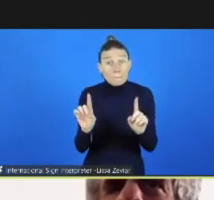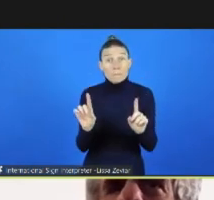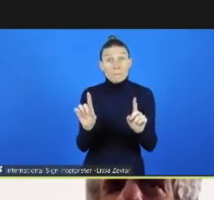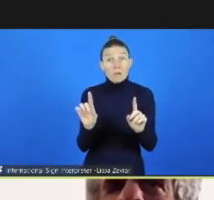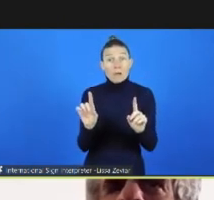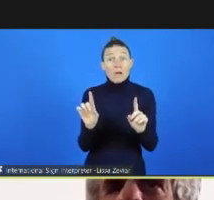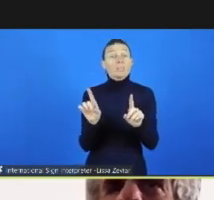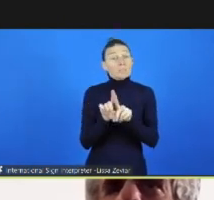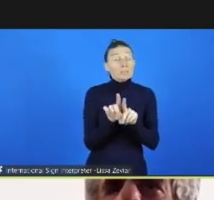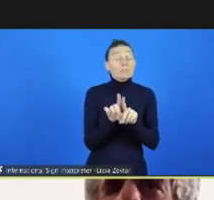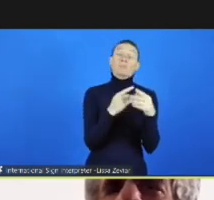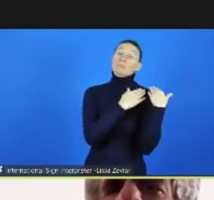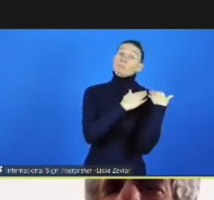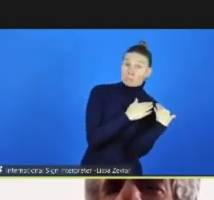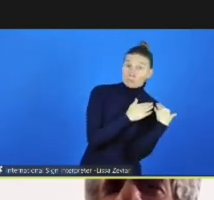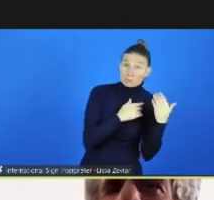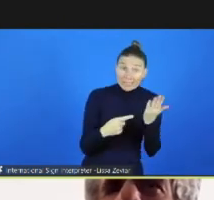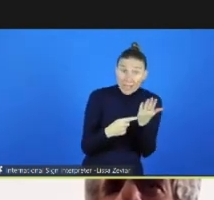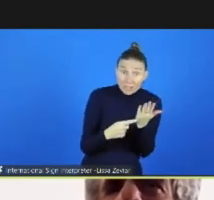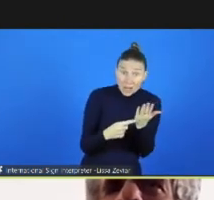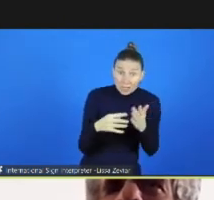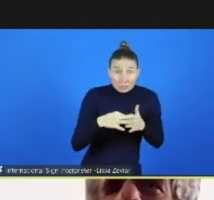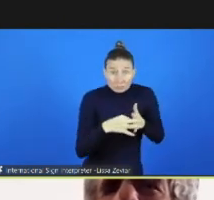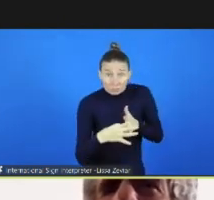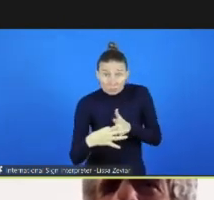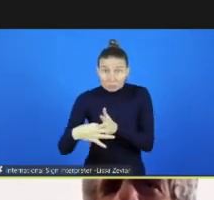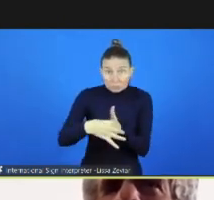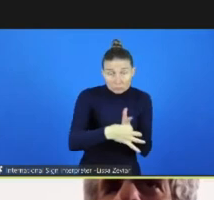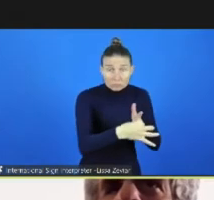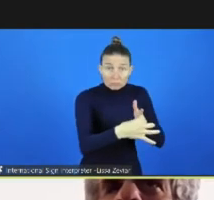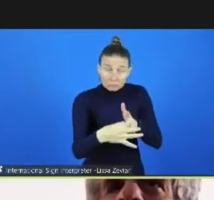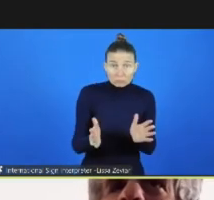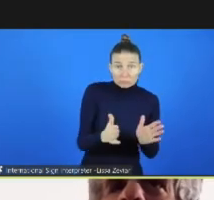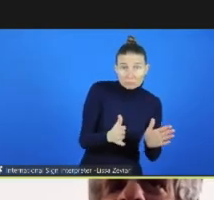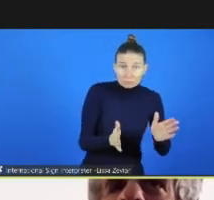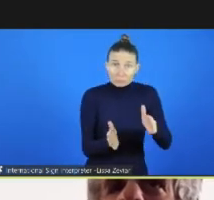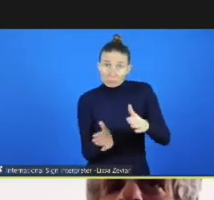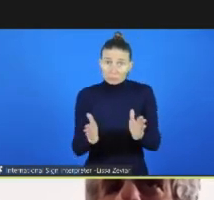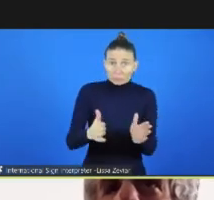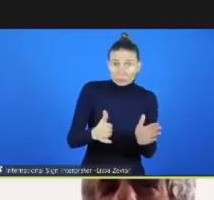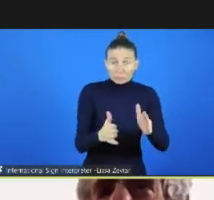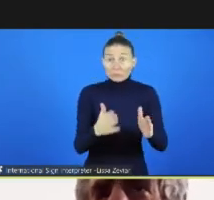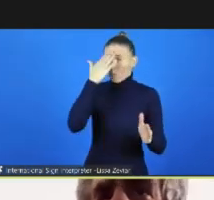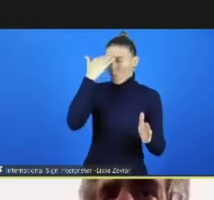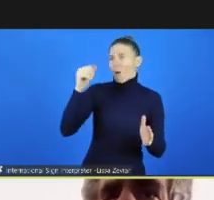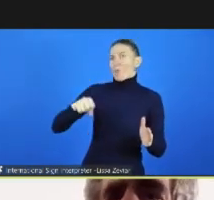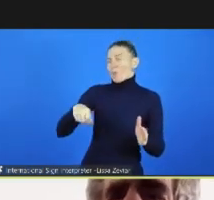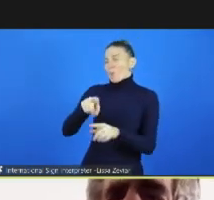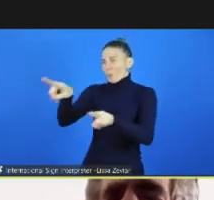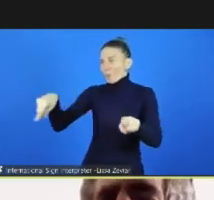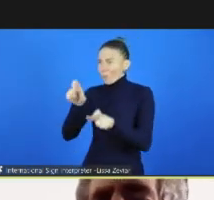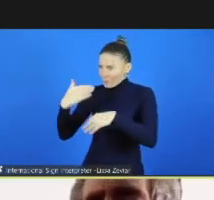technology goes and ensure accessibility, because it certainly is a game changer, but it